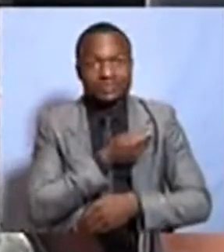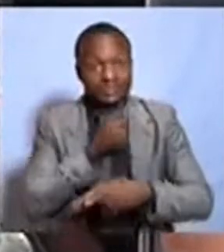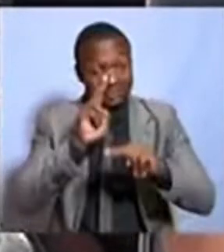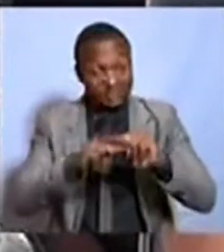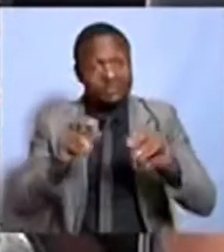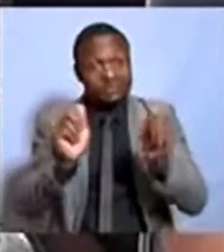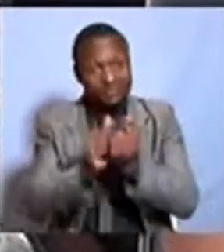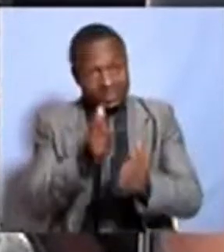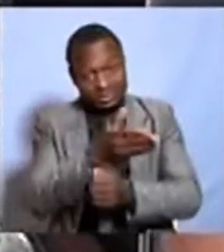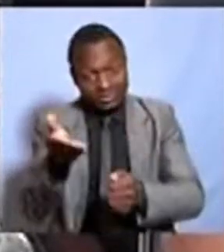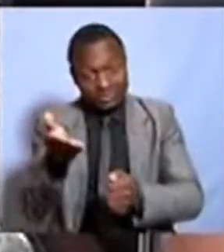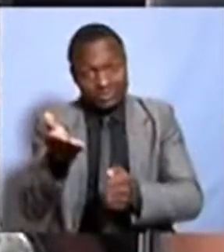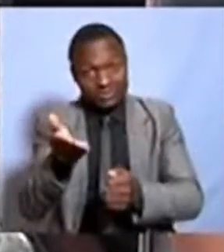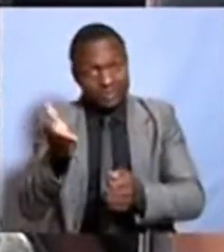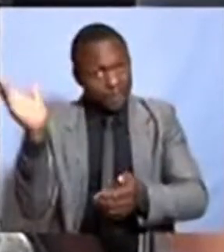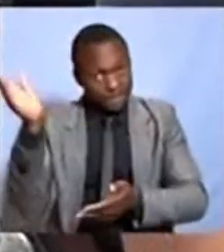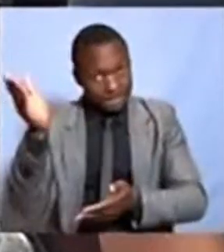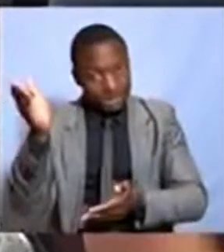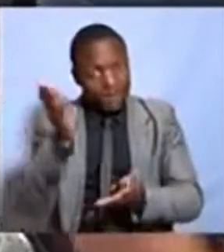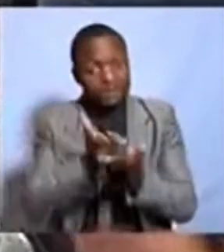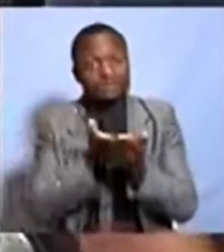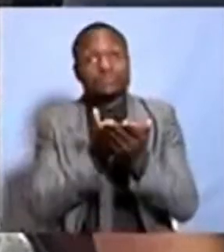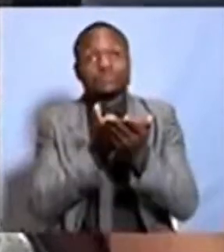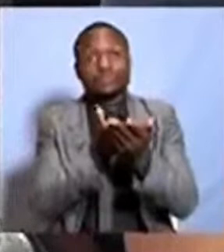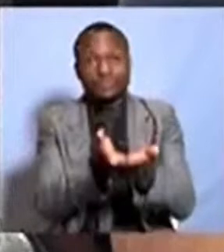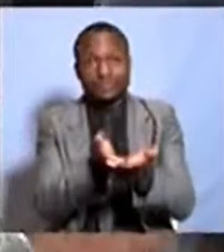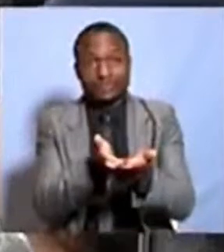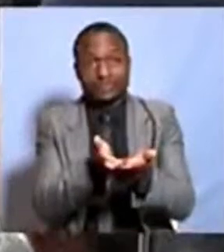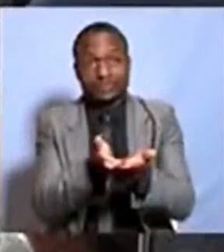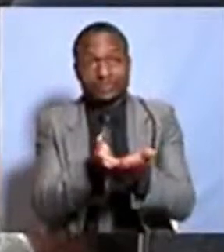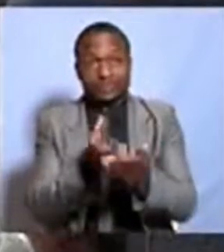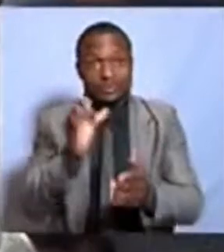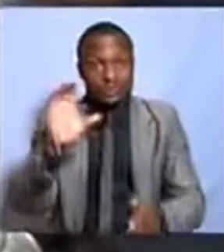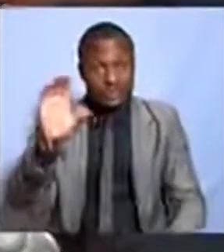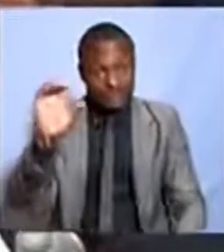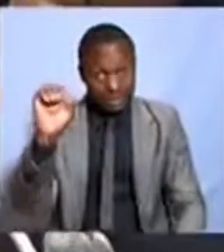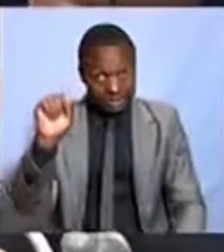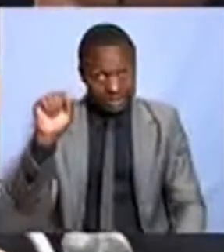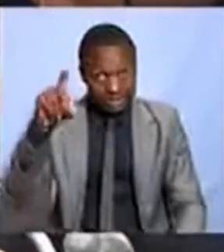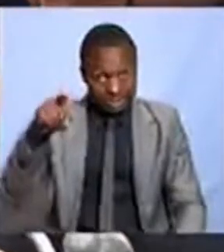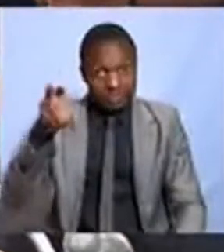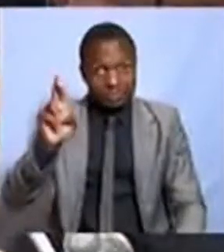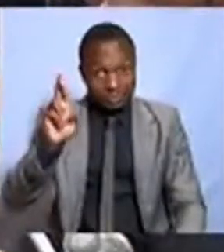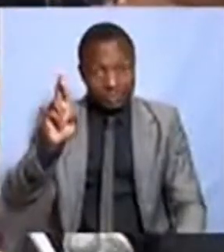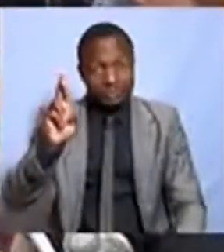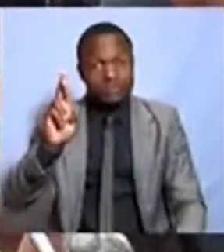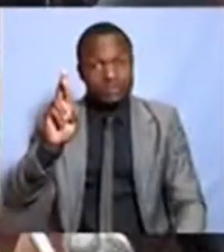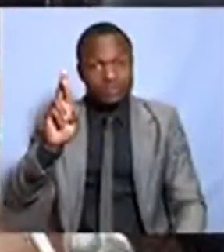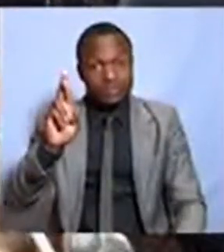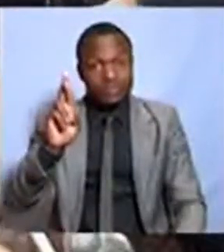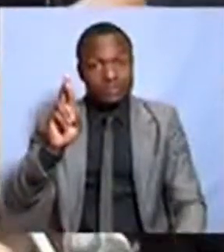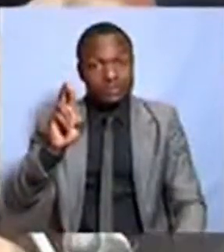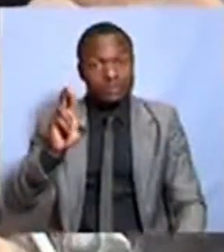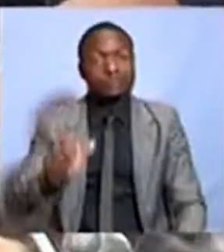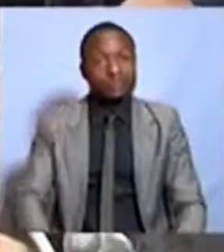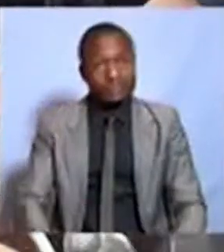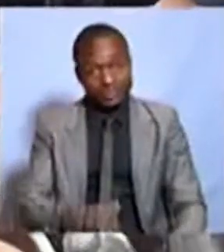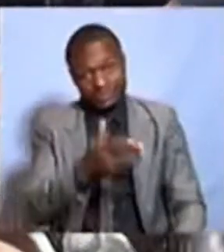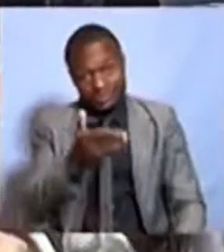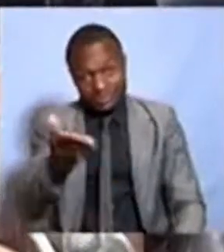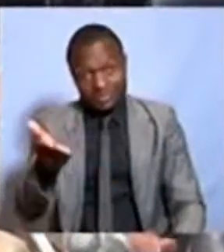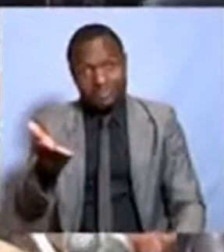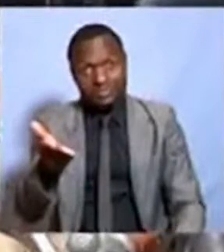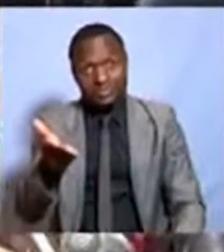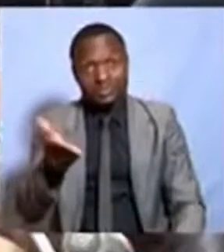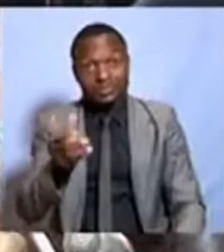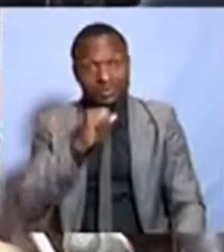you to present our submission. So we are from the Civil Society for Poverty Reduction. So for those who have not interacted with the